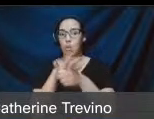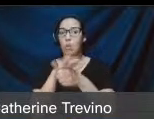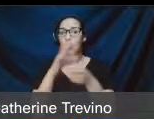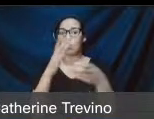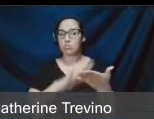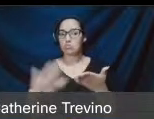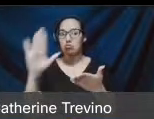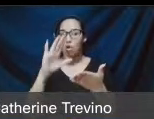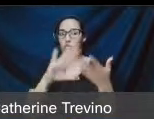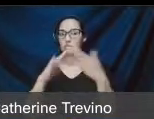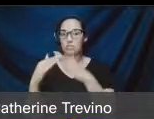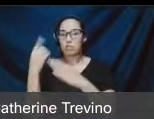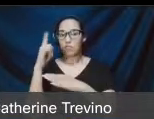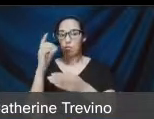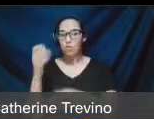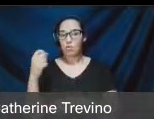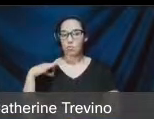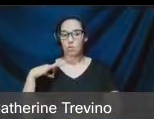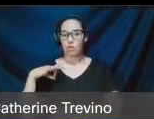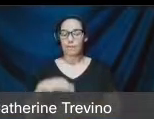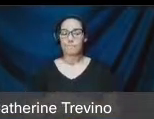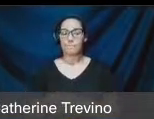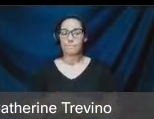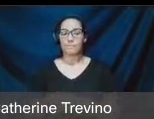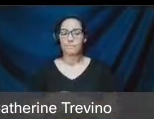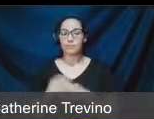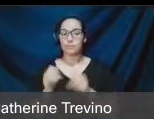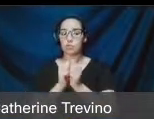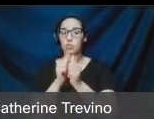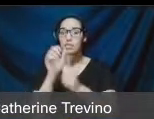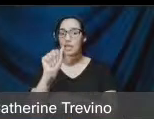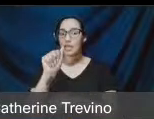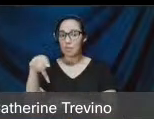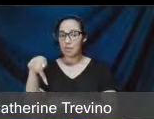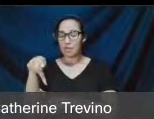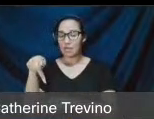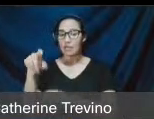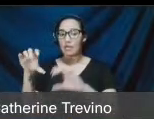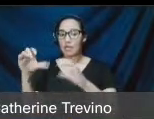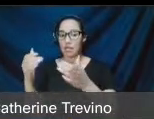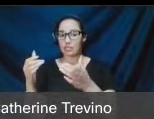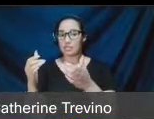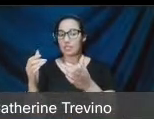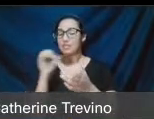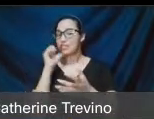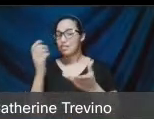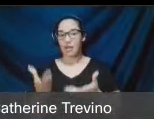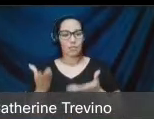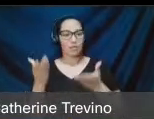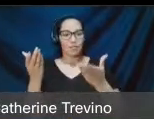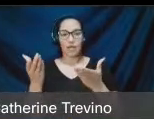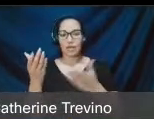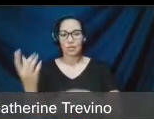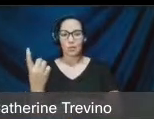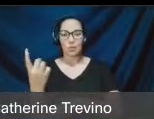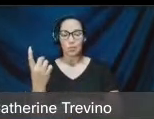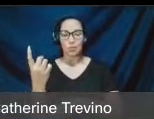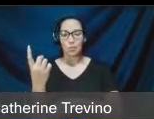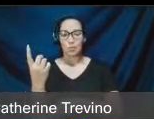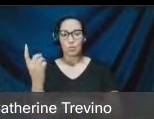and high school credit. As far as advanced placement options, Odysseyware does not provide standalone advanced placement